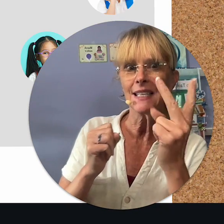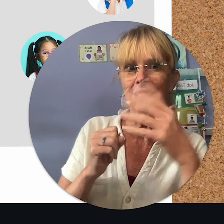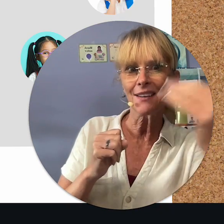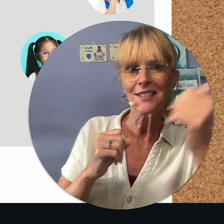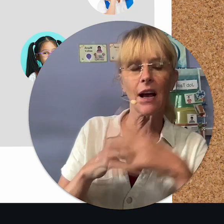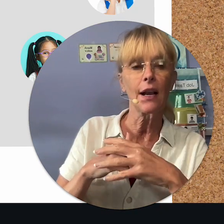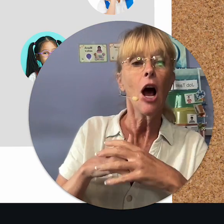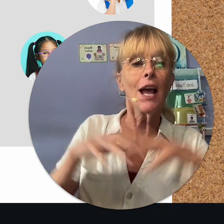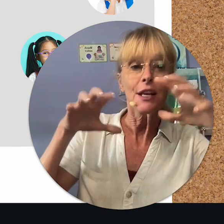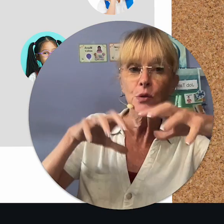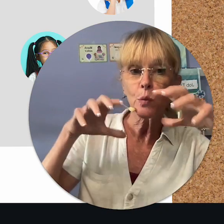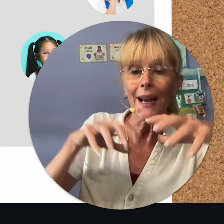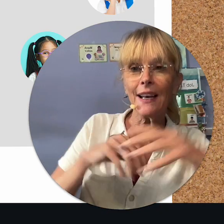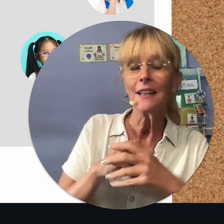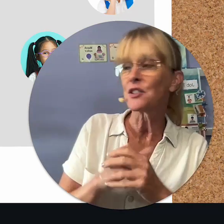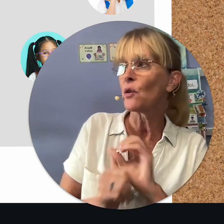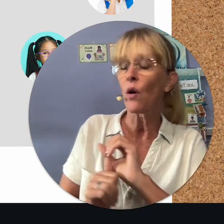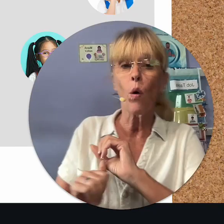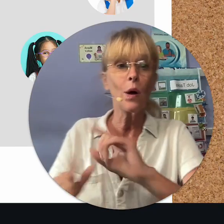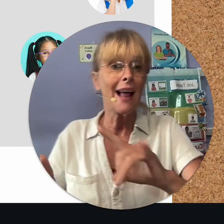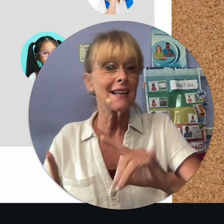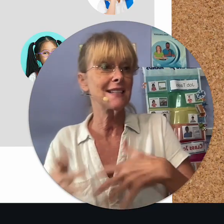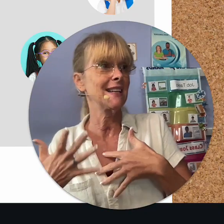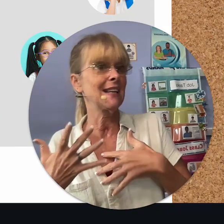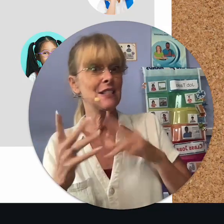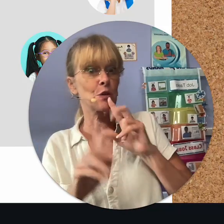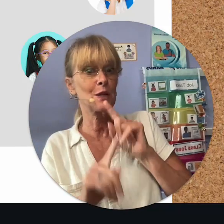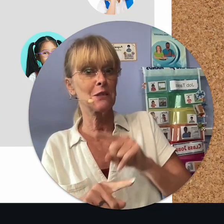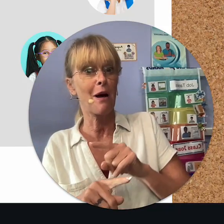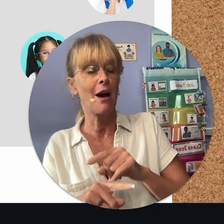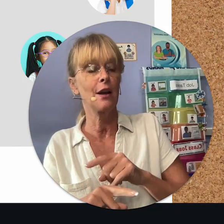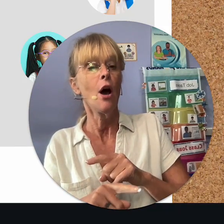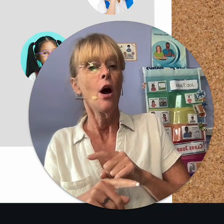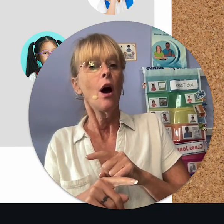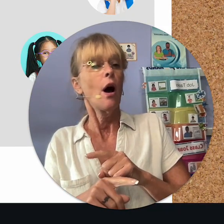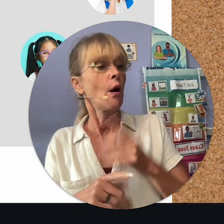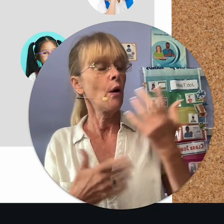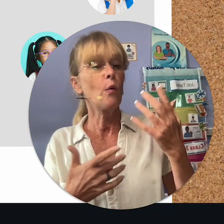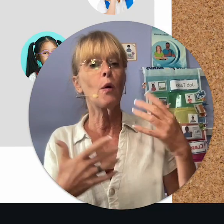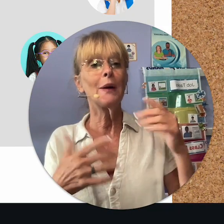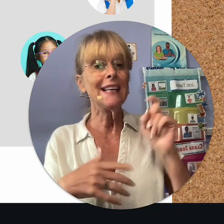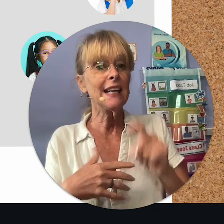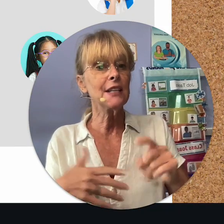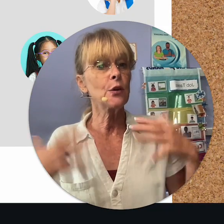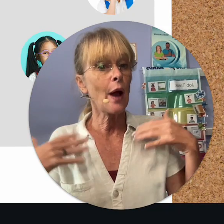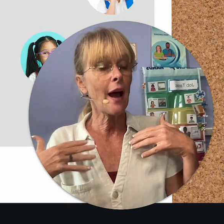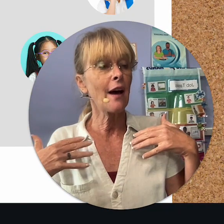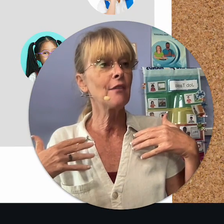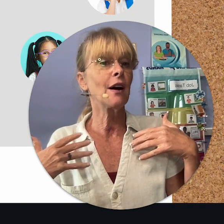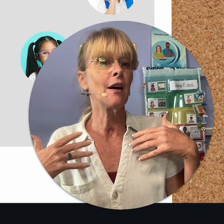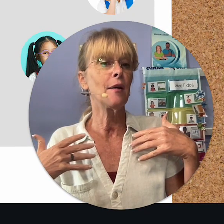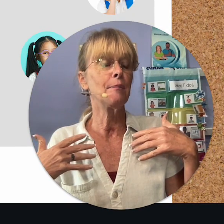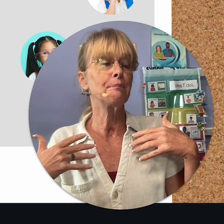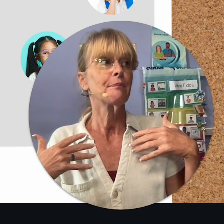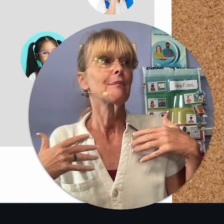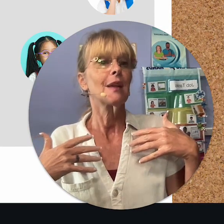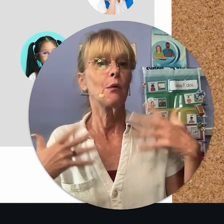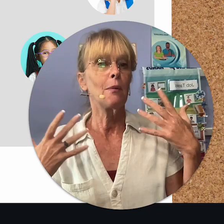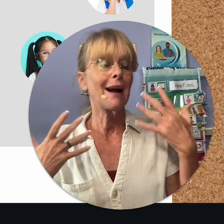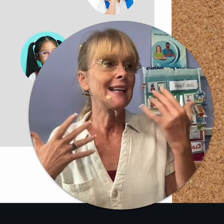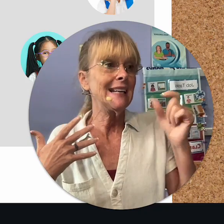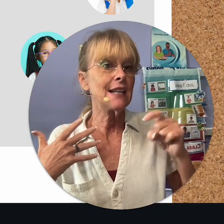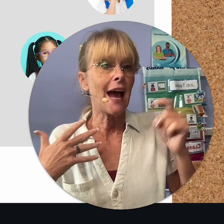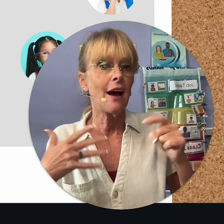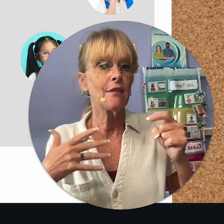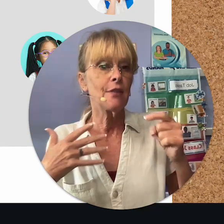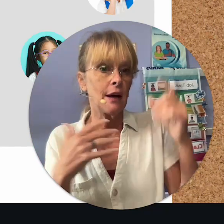he sees outside. It's raining, so the whole class then gets to respond. Oh, well, we need to have, we